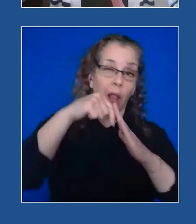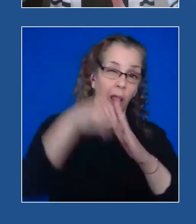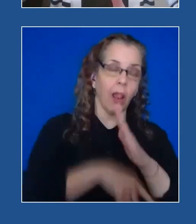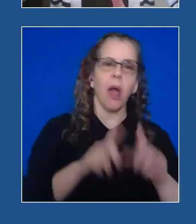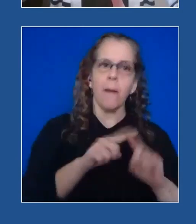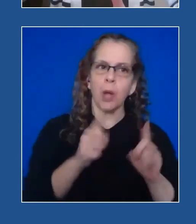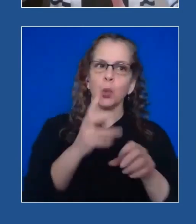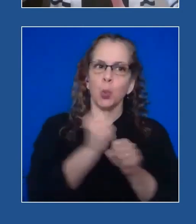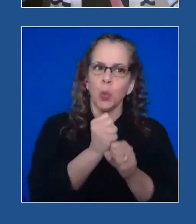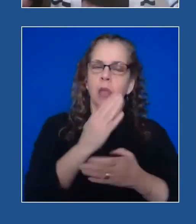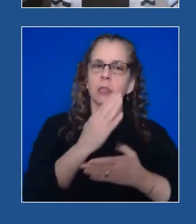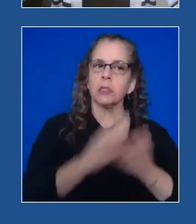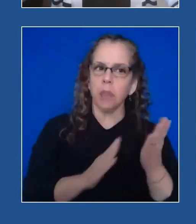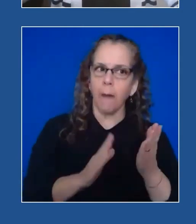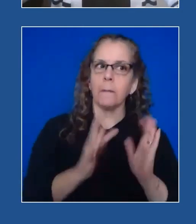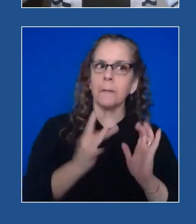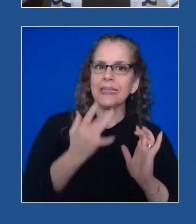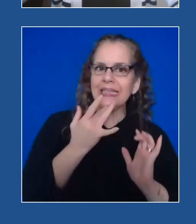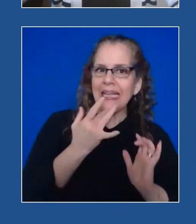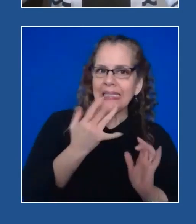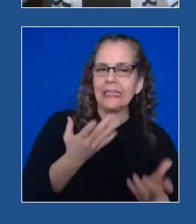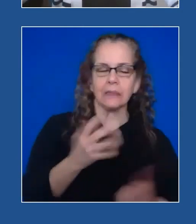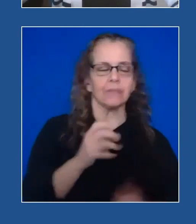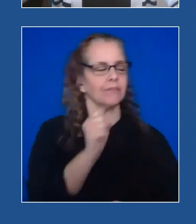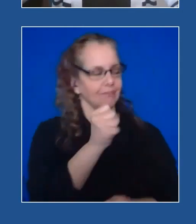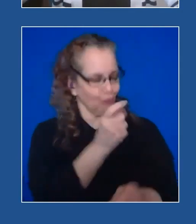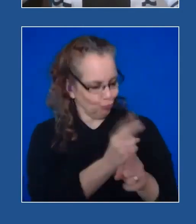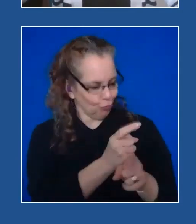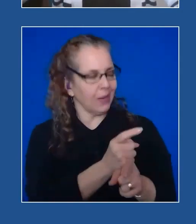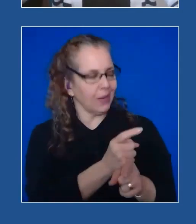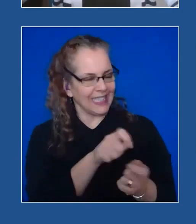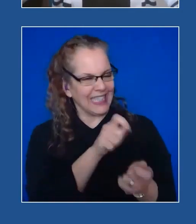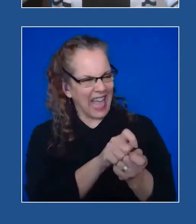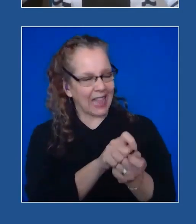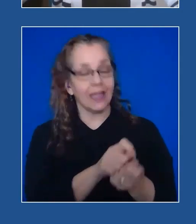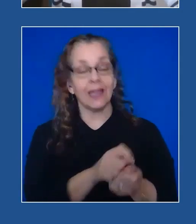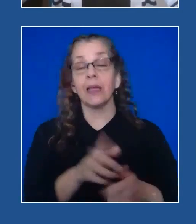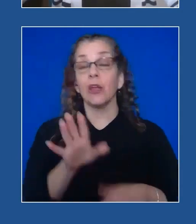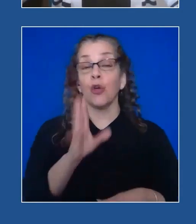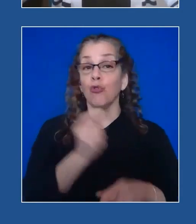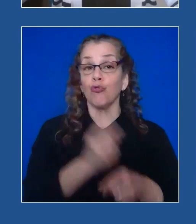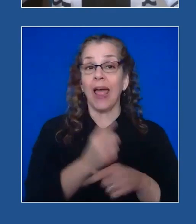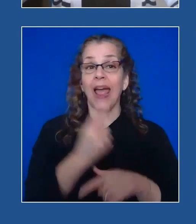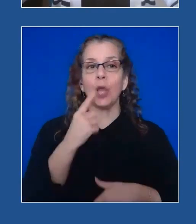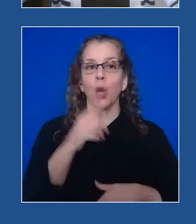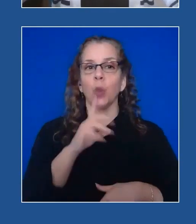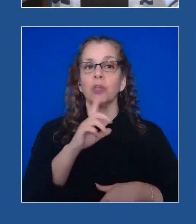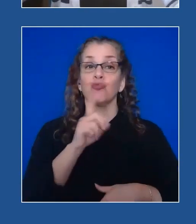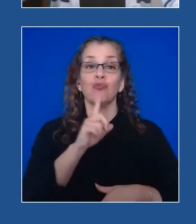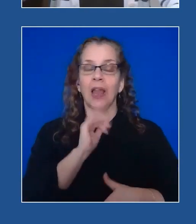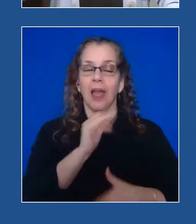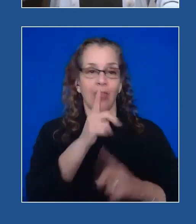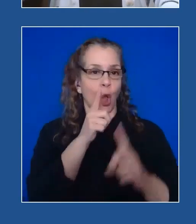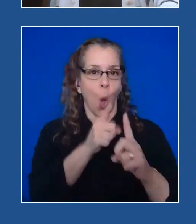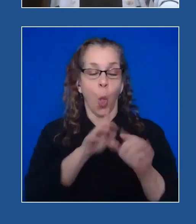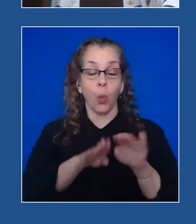the skills kind of look like. Exactly. The name of the game for this was foot in the door in many. Yes. In many